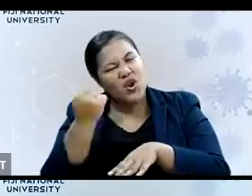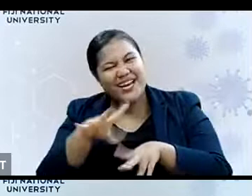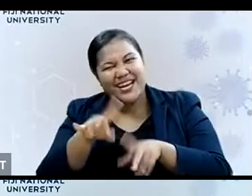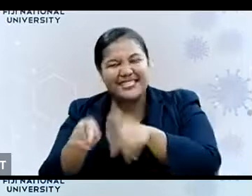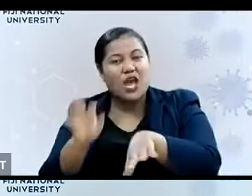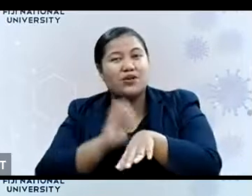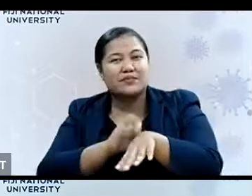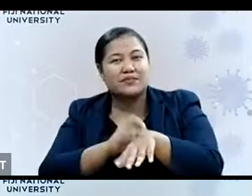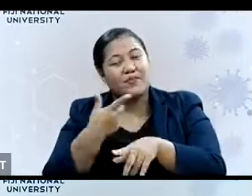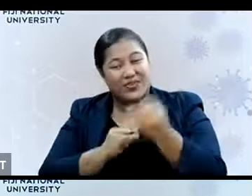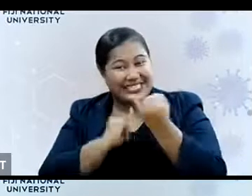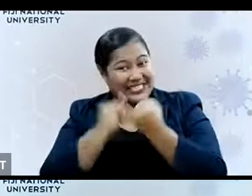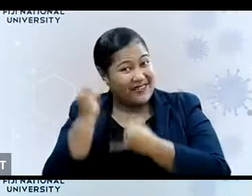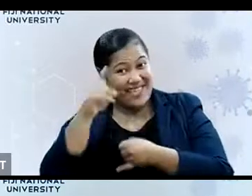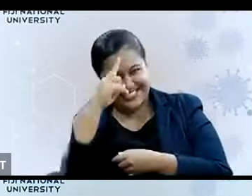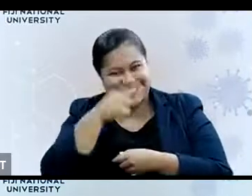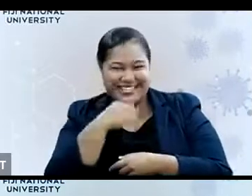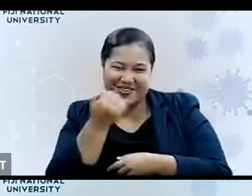diseases.